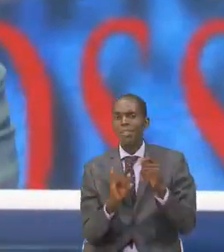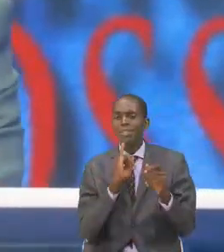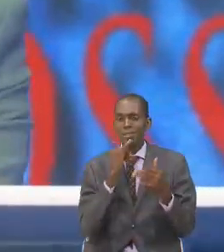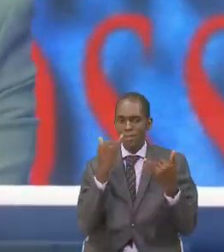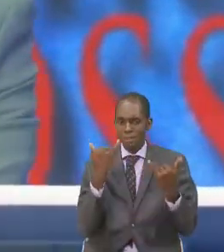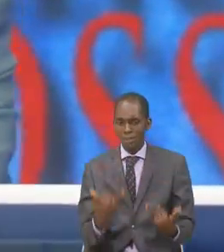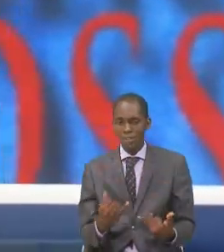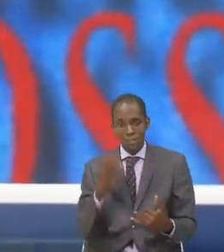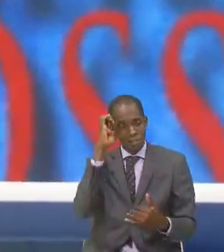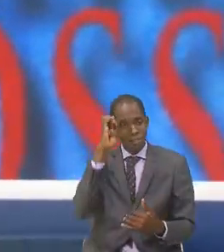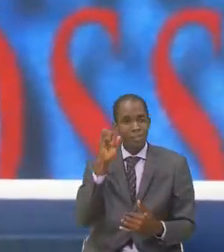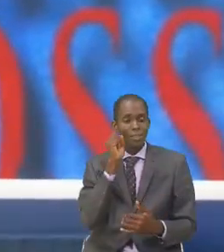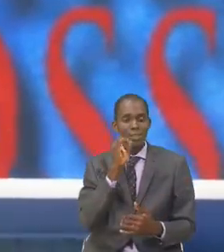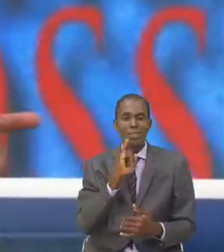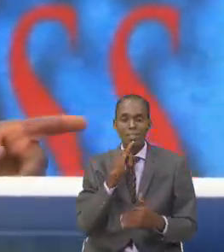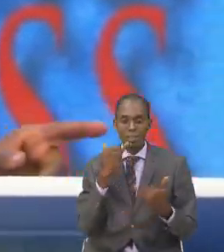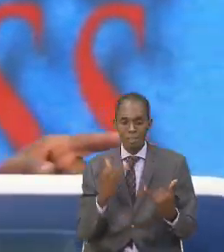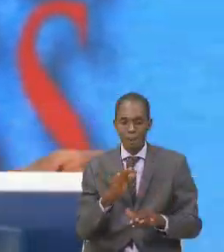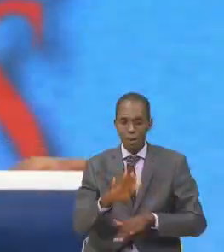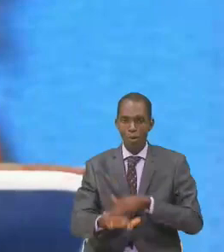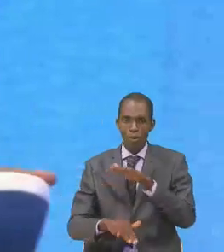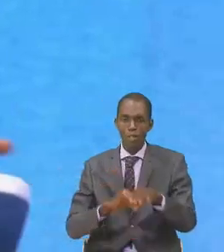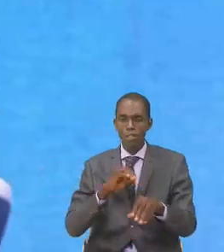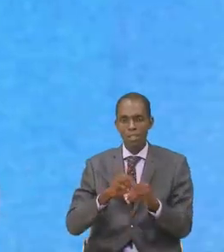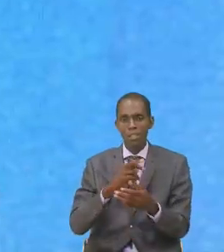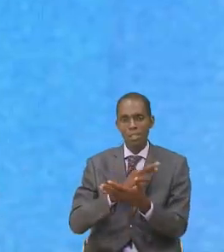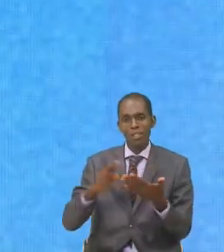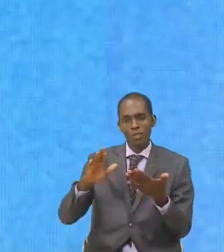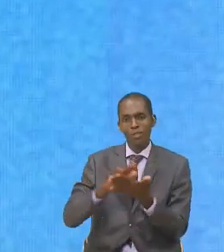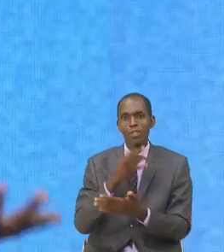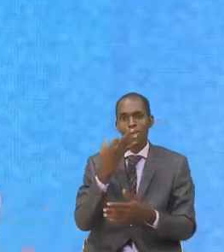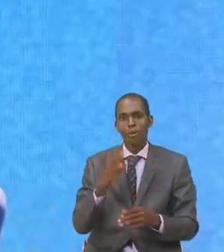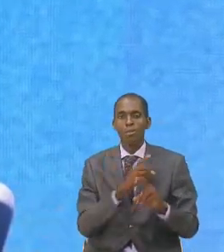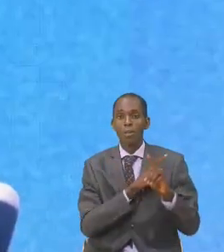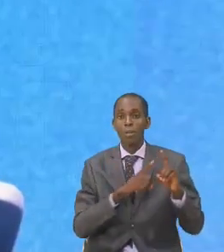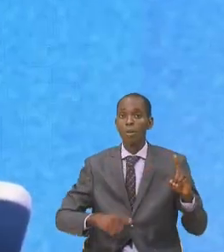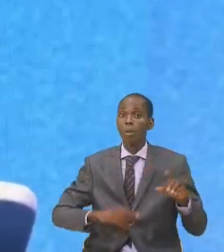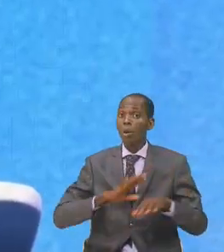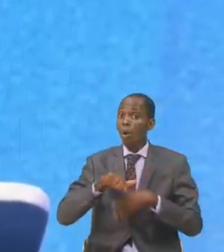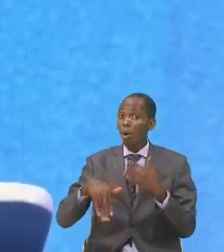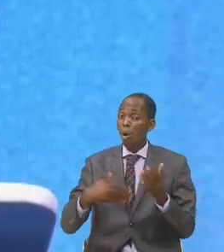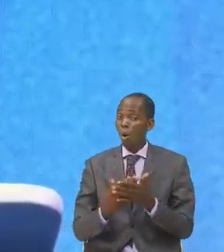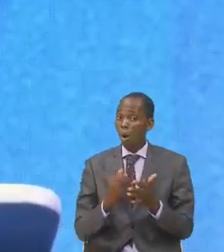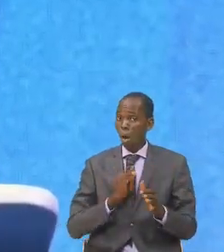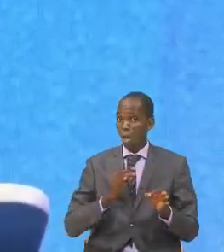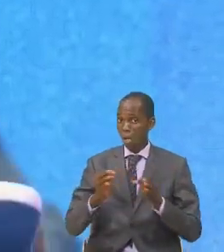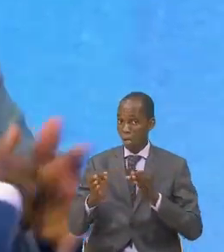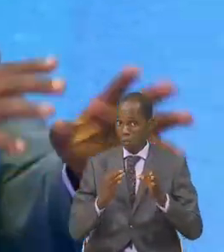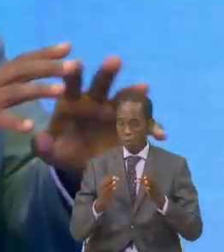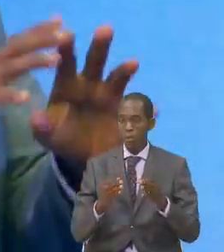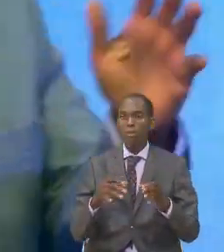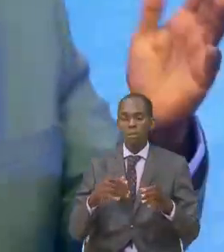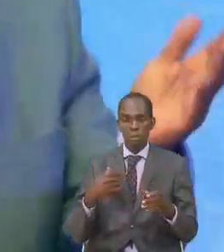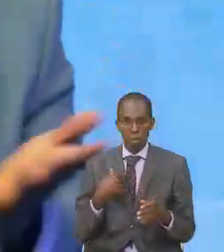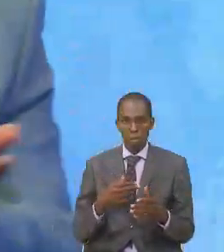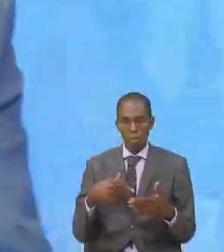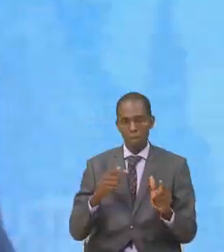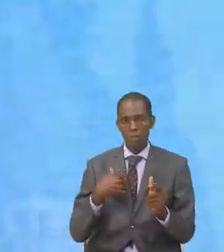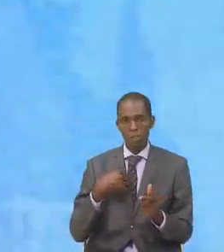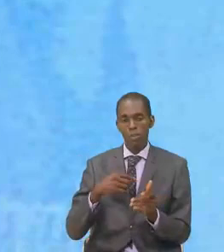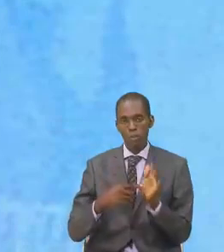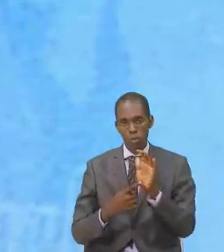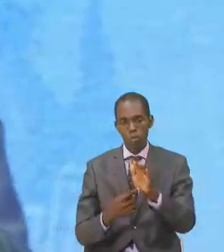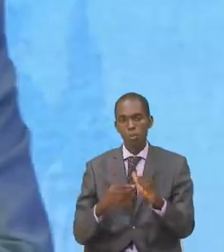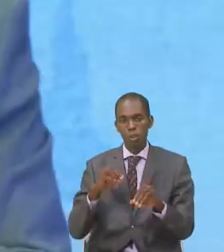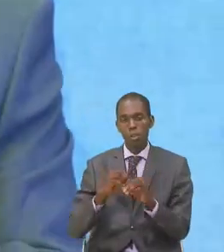turned, that woman has turned, and is now walking in the righteousness of the Lord. All that I've